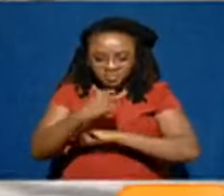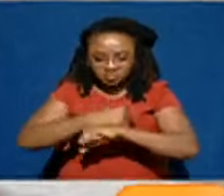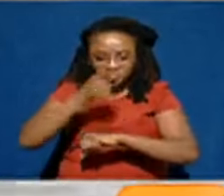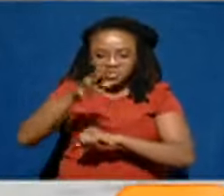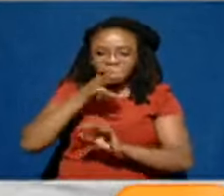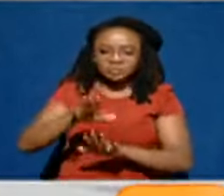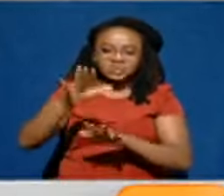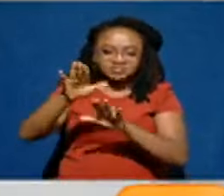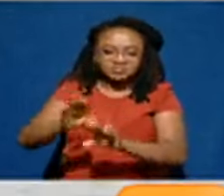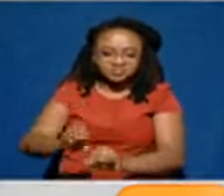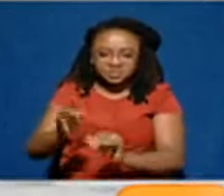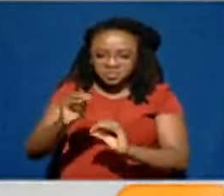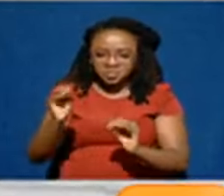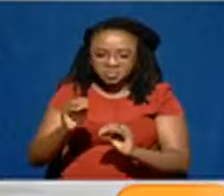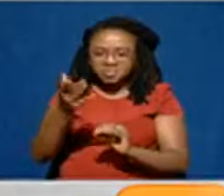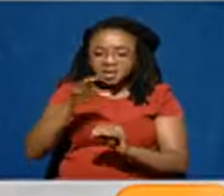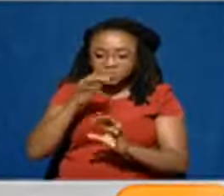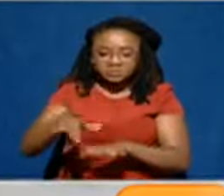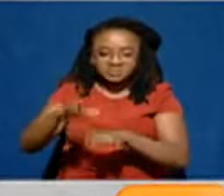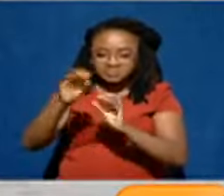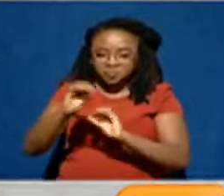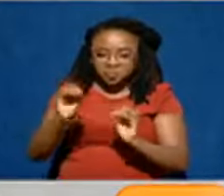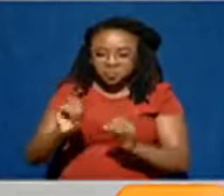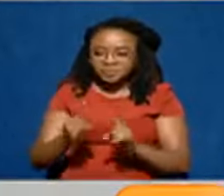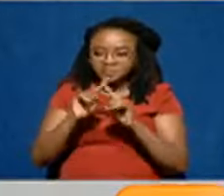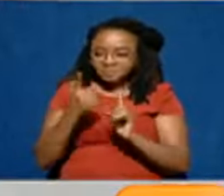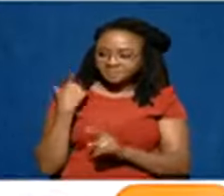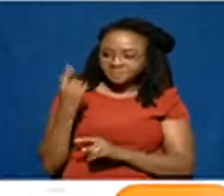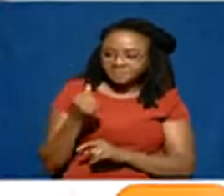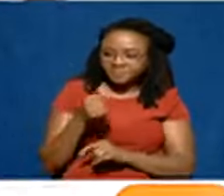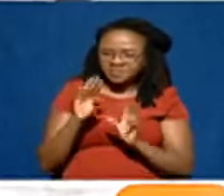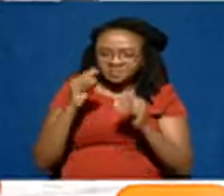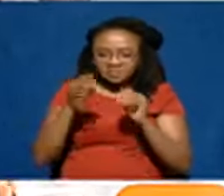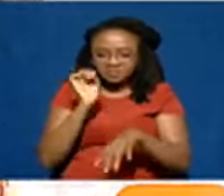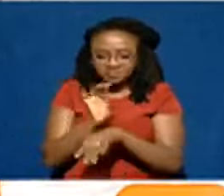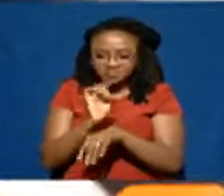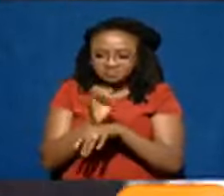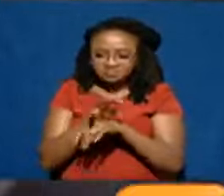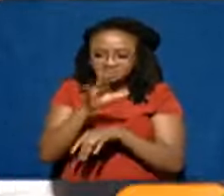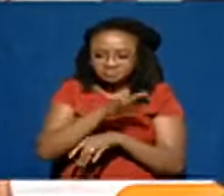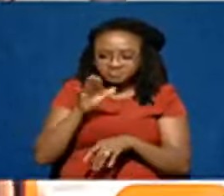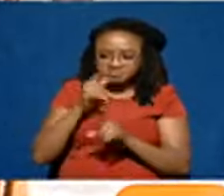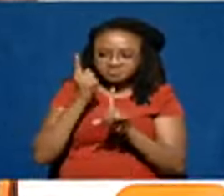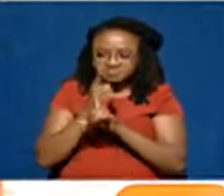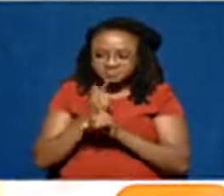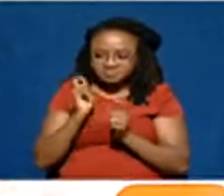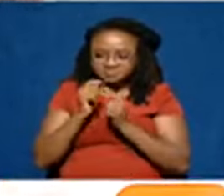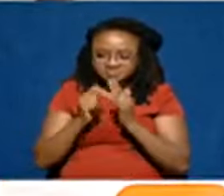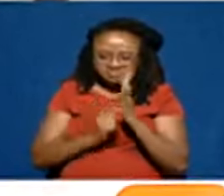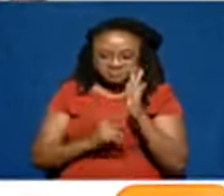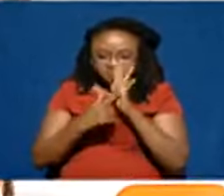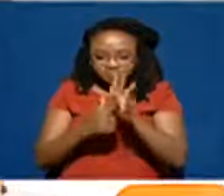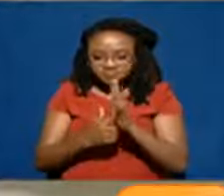forecast published on Tuesday, the Kenya Meteorological Department issued a heavy rain advisory in various areas, including the